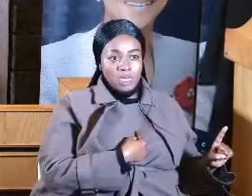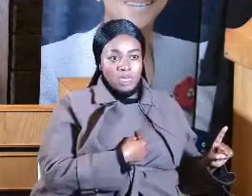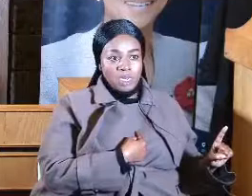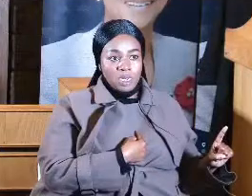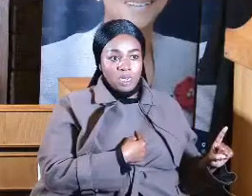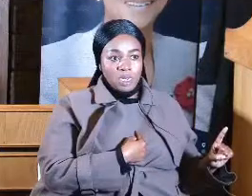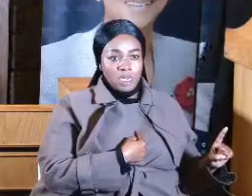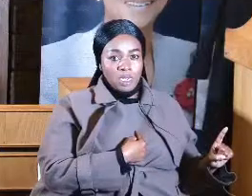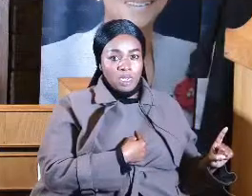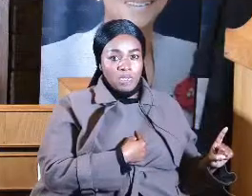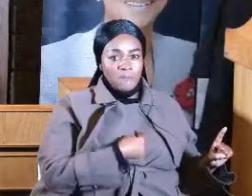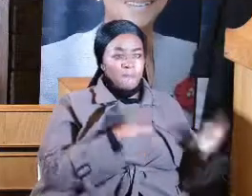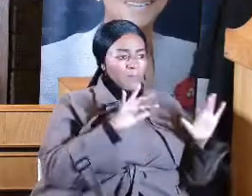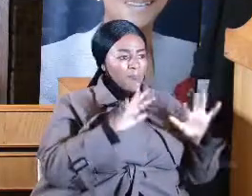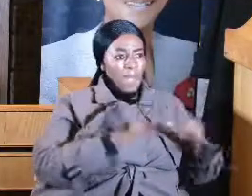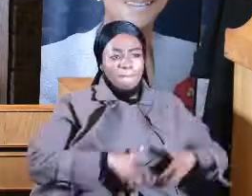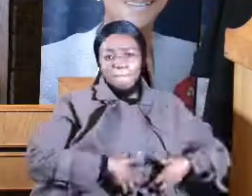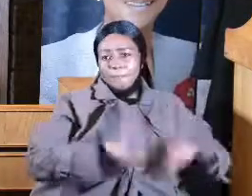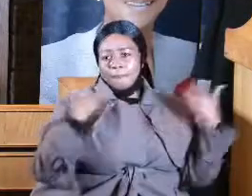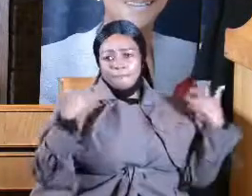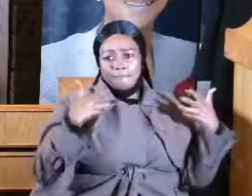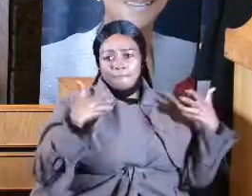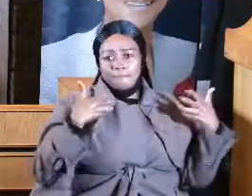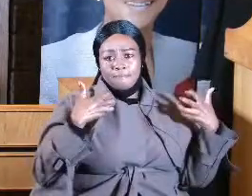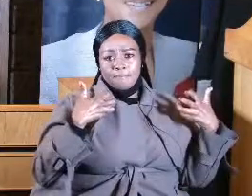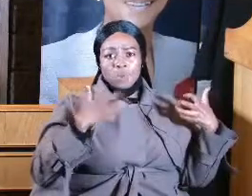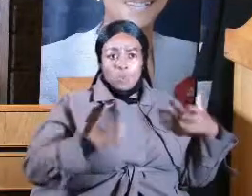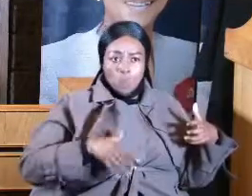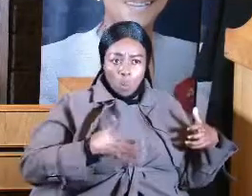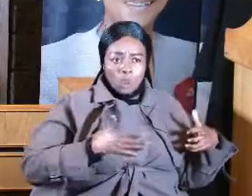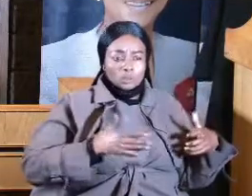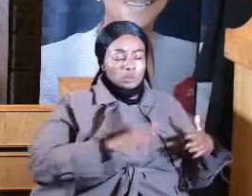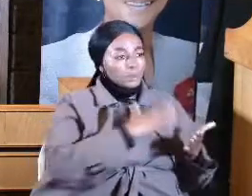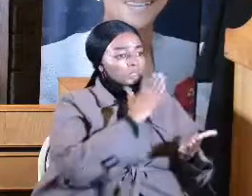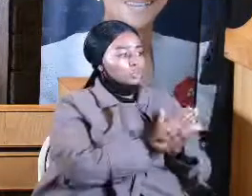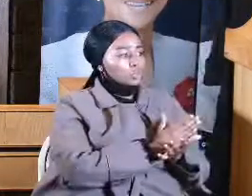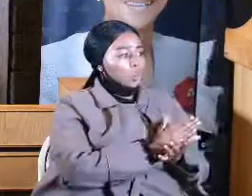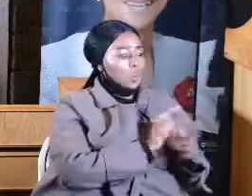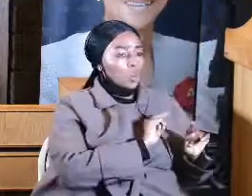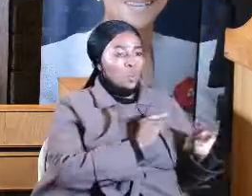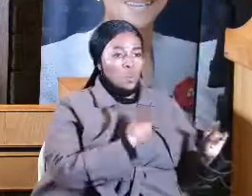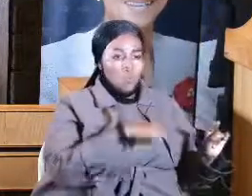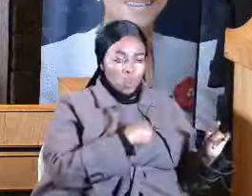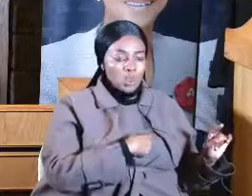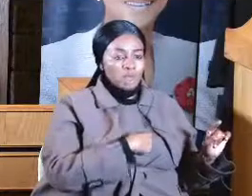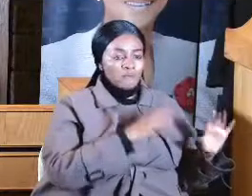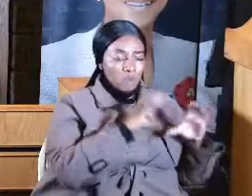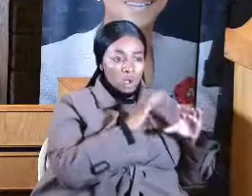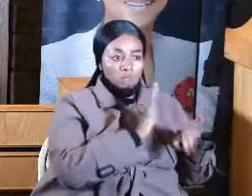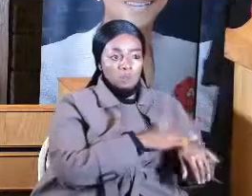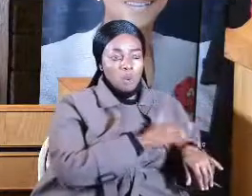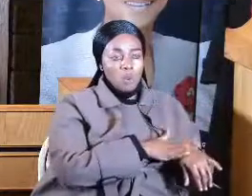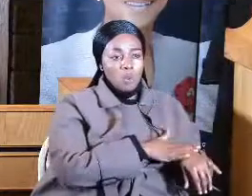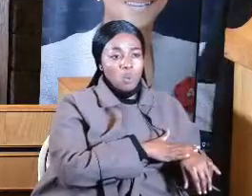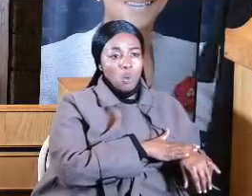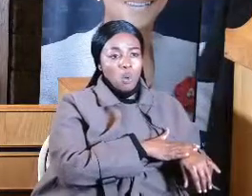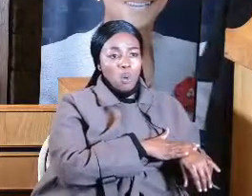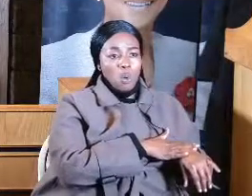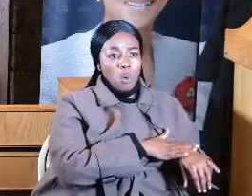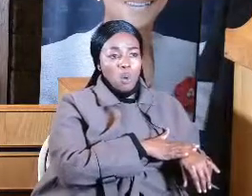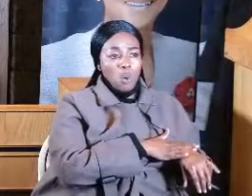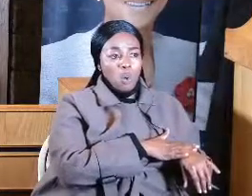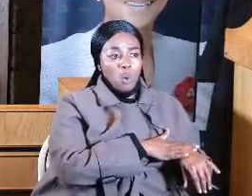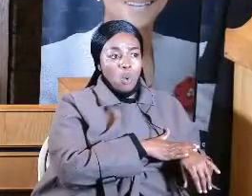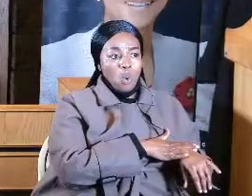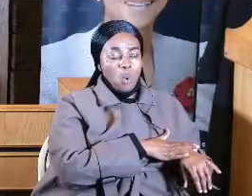angry society, and we should not do that. We need to make sure that we do away with the issue of bringing up the angry